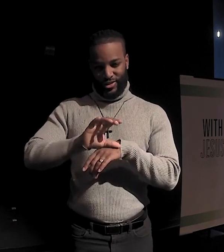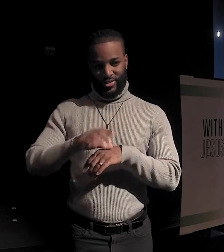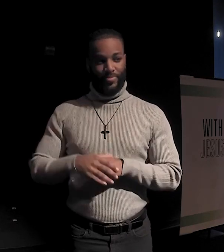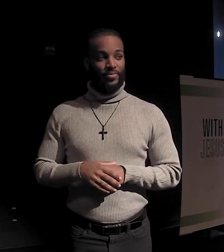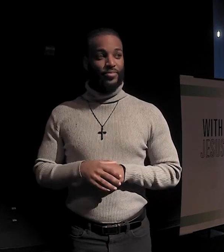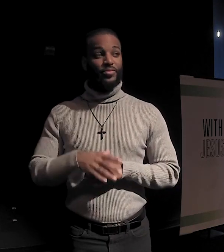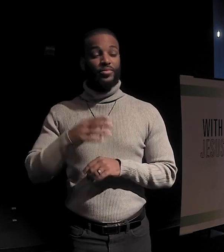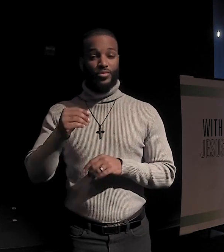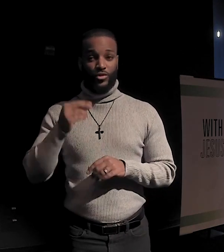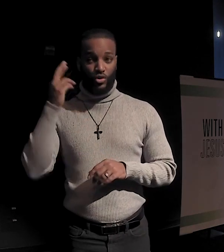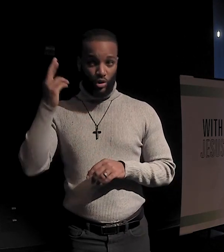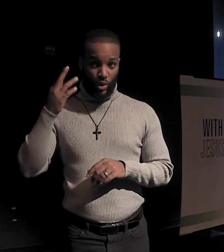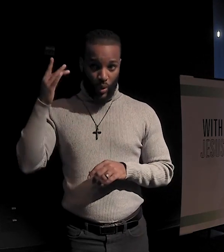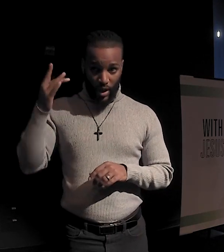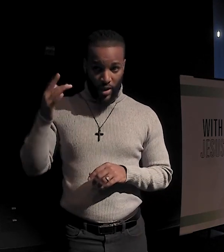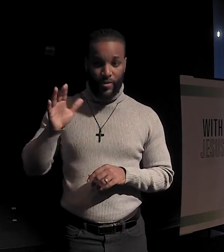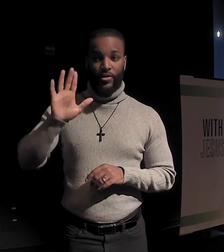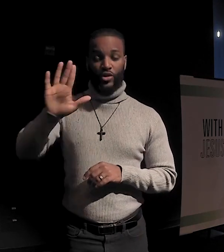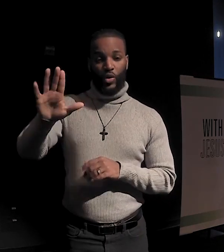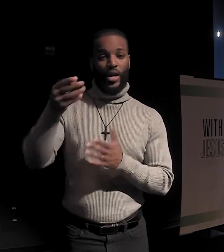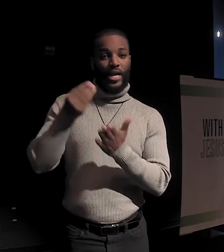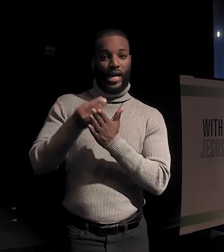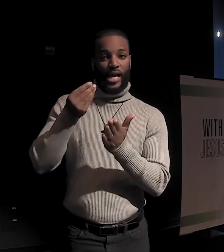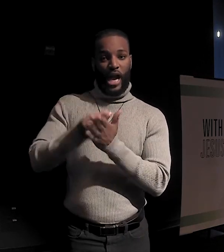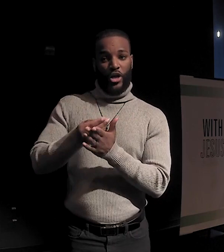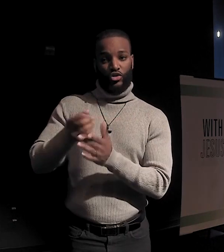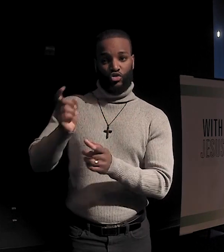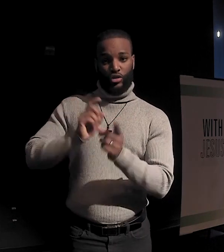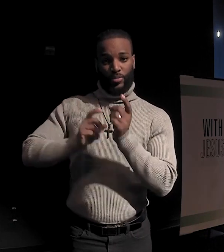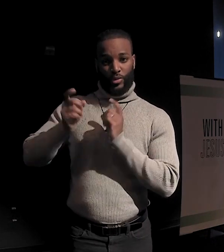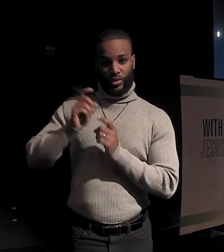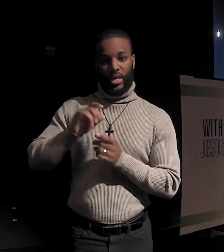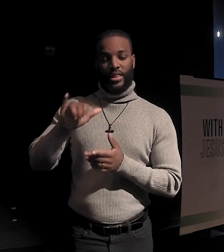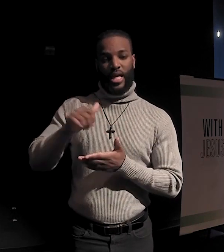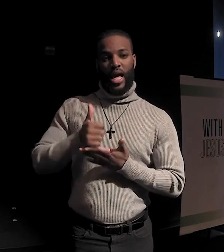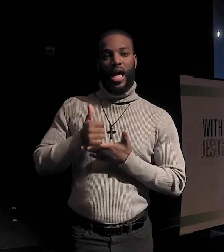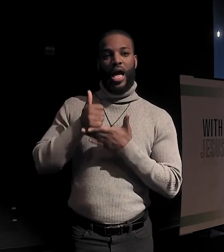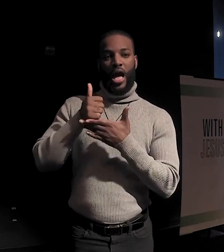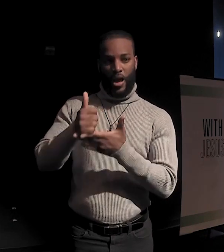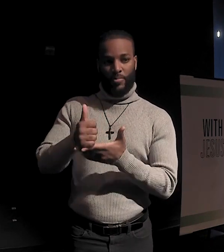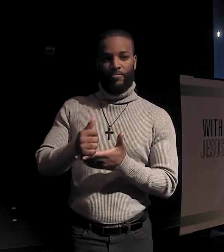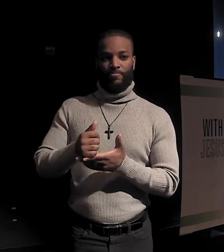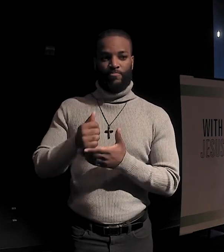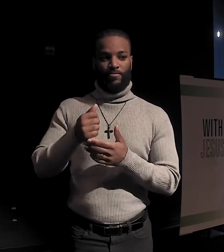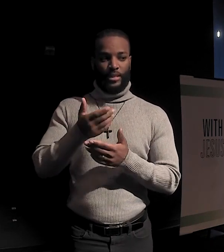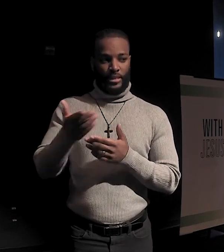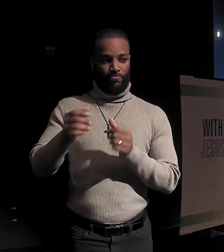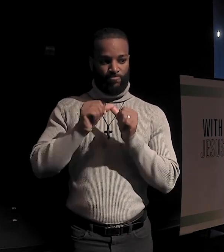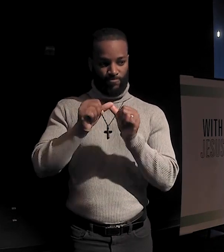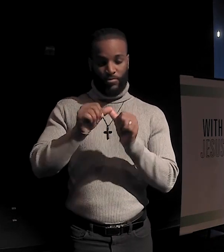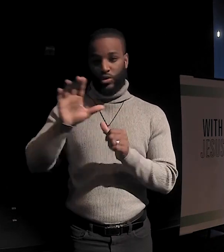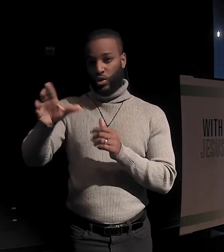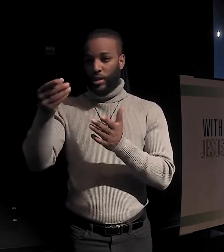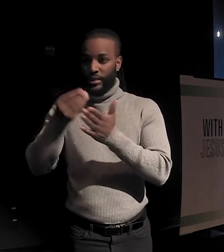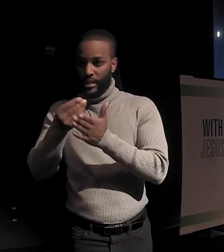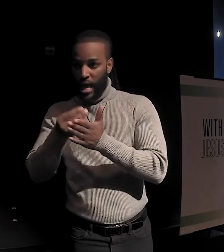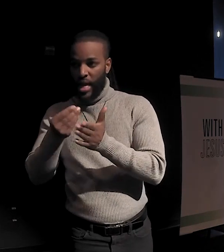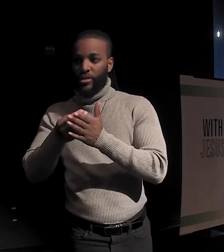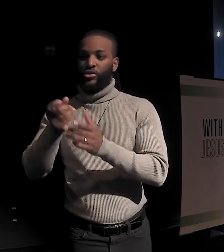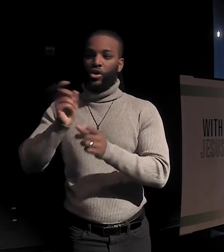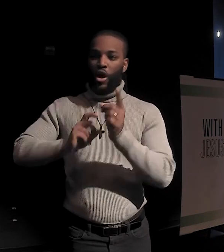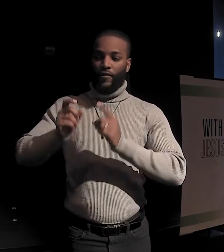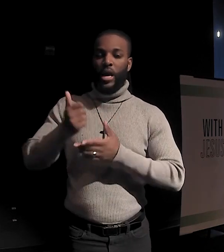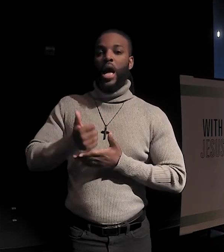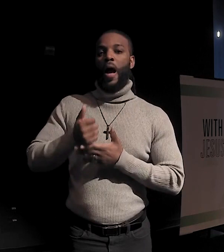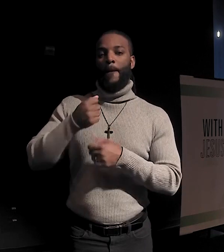And it is because of your contributions that fuel that very ministry. Your tithes, your offerings help